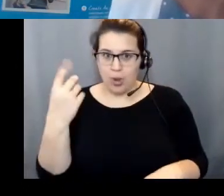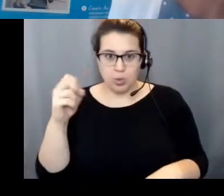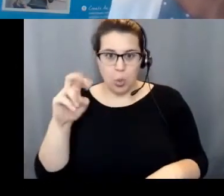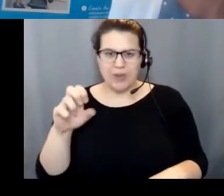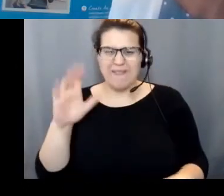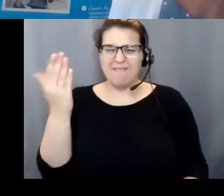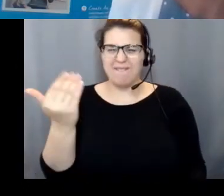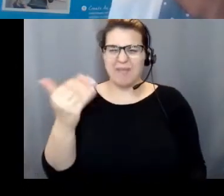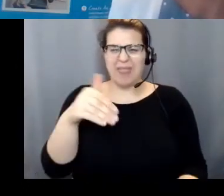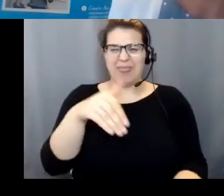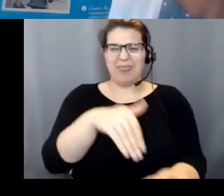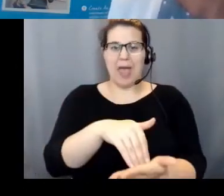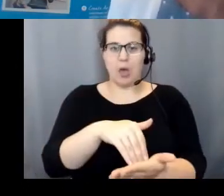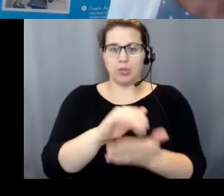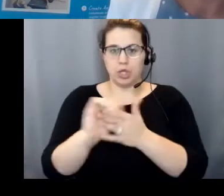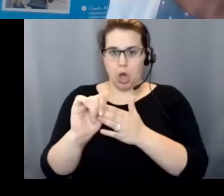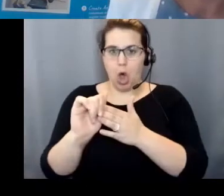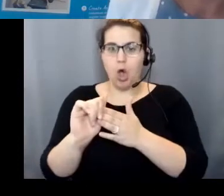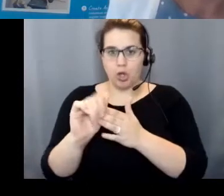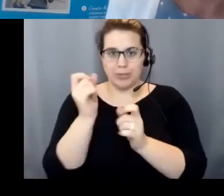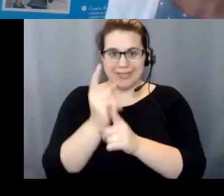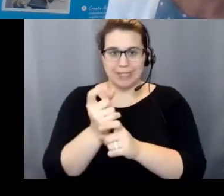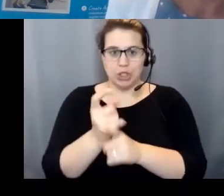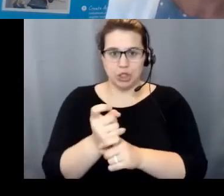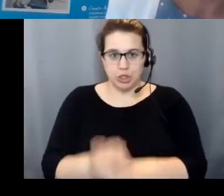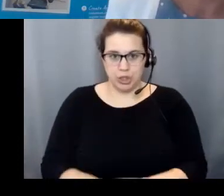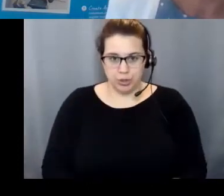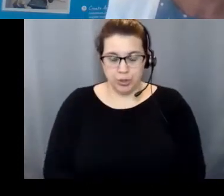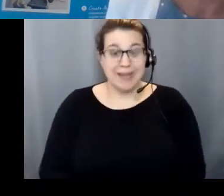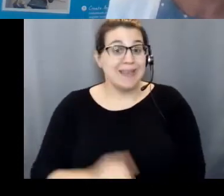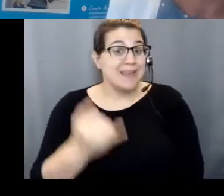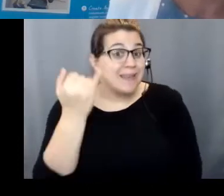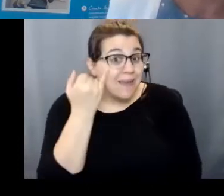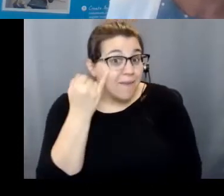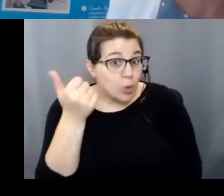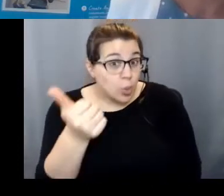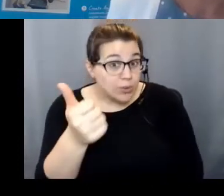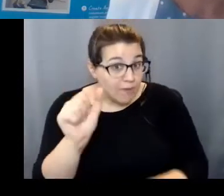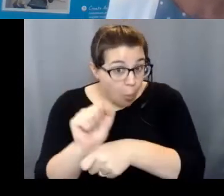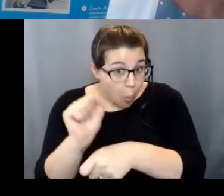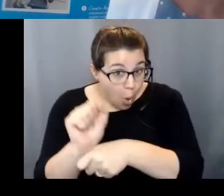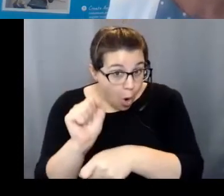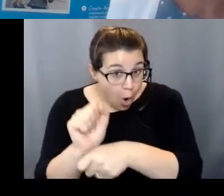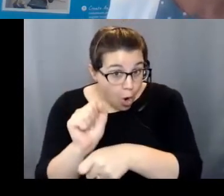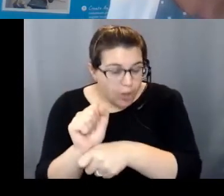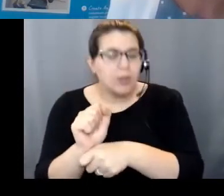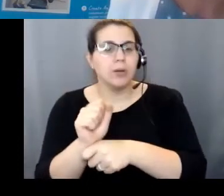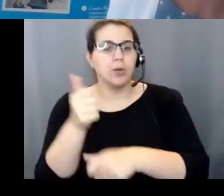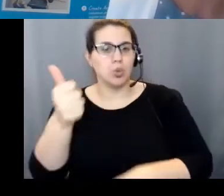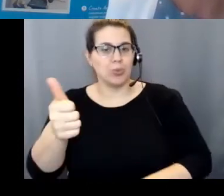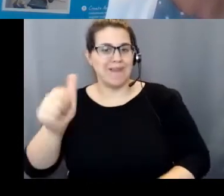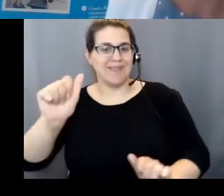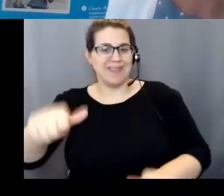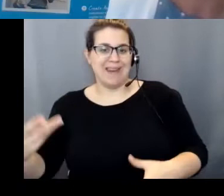$15,000 per calendar year. If the beneficiary is employed, then he or she may contribute an